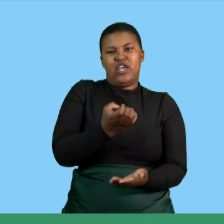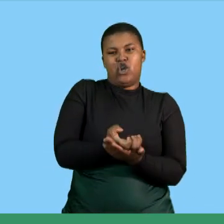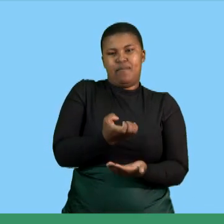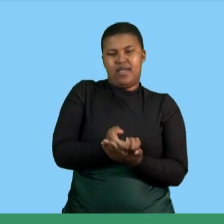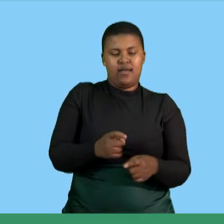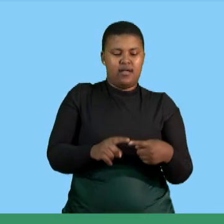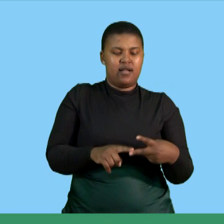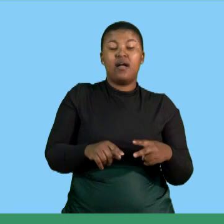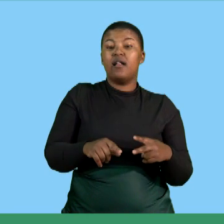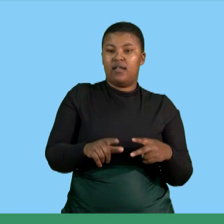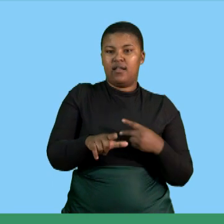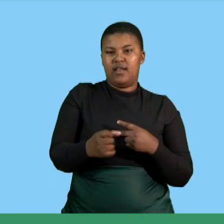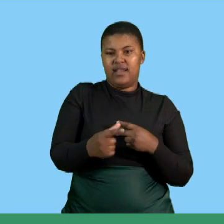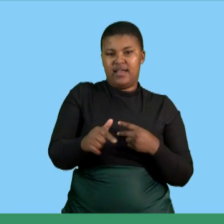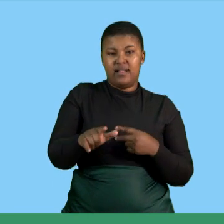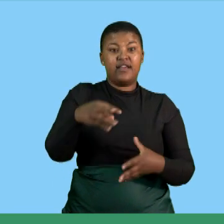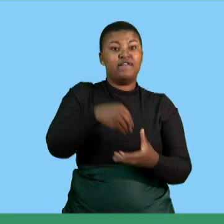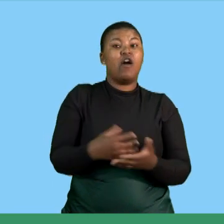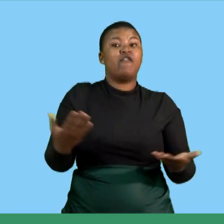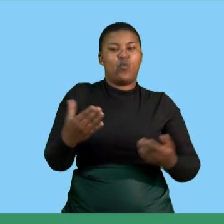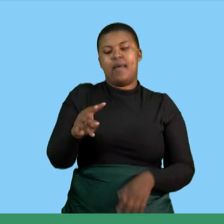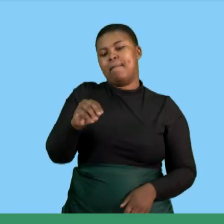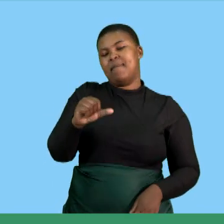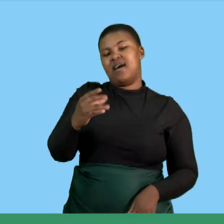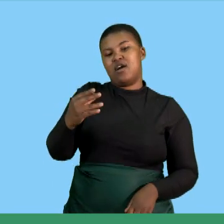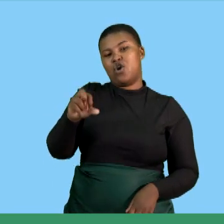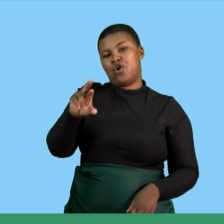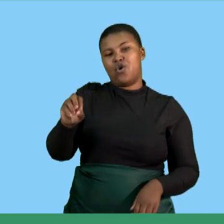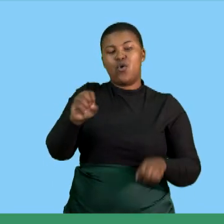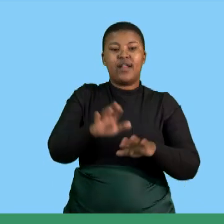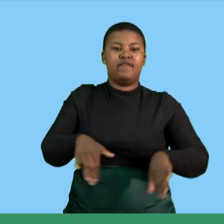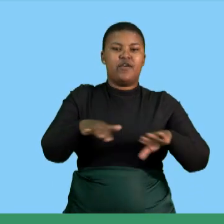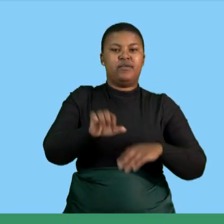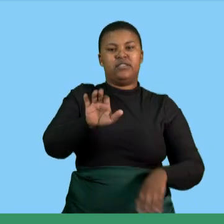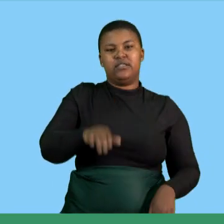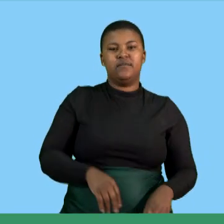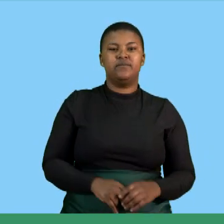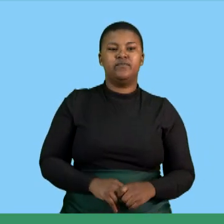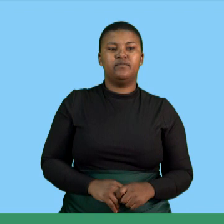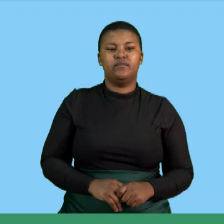economical and legal are a part of our macro environment.